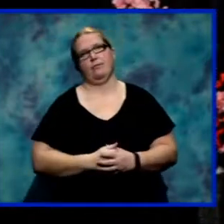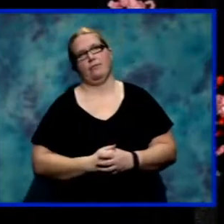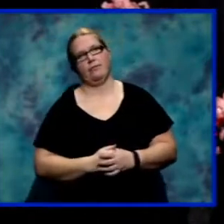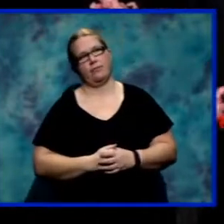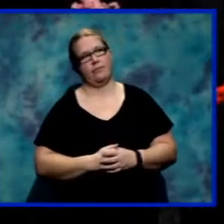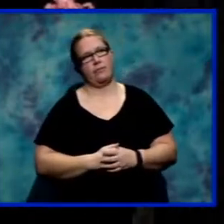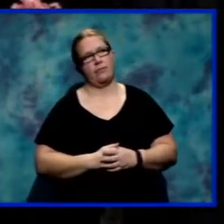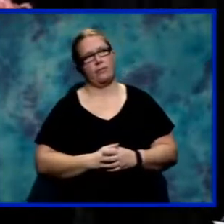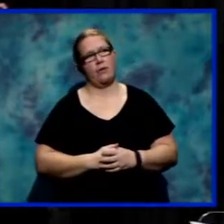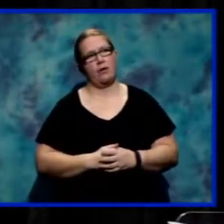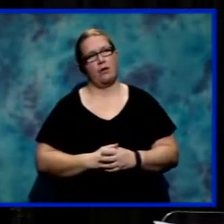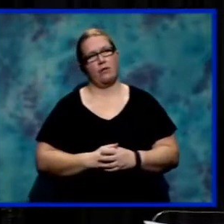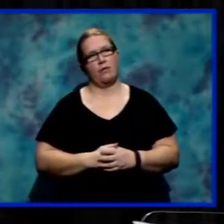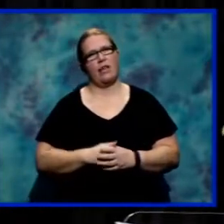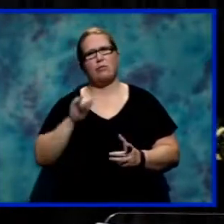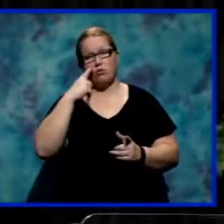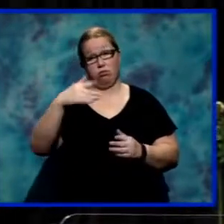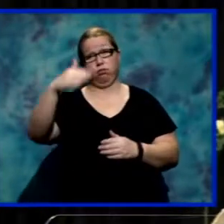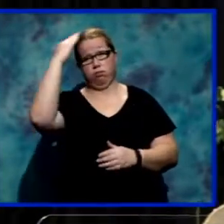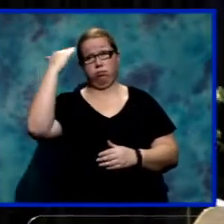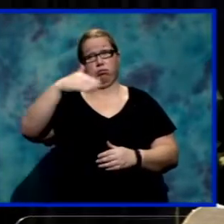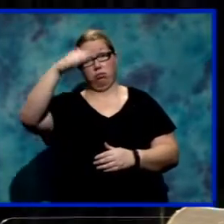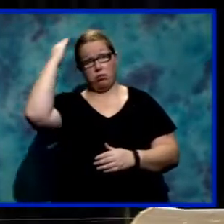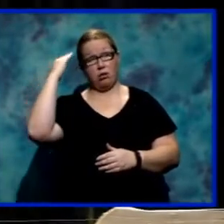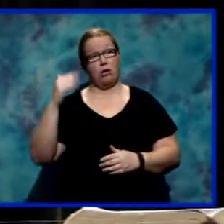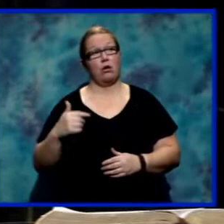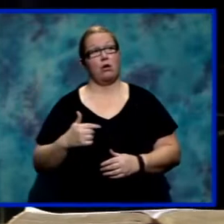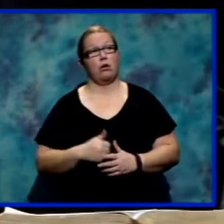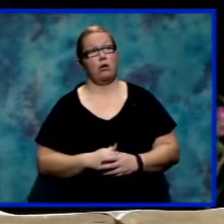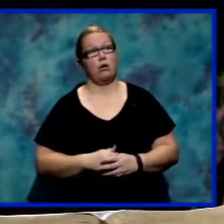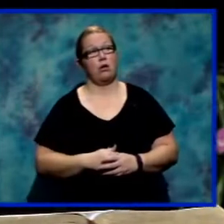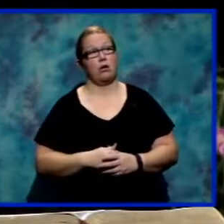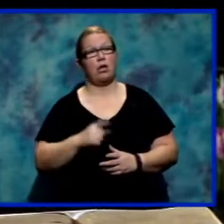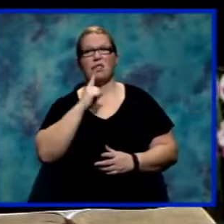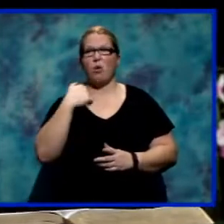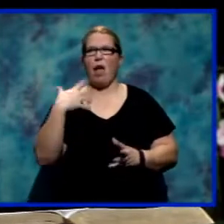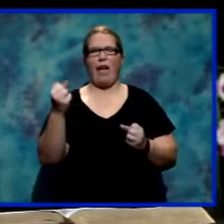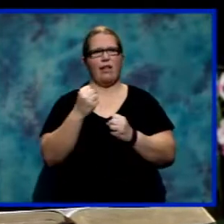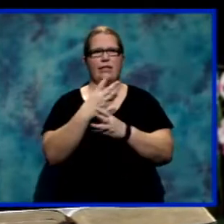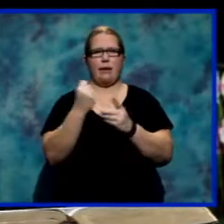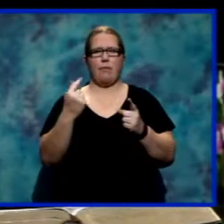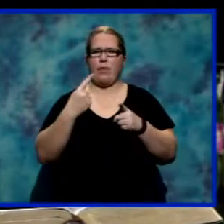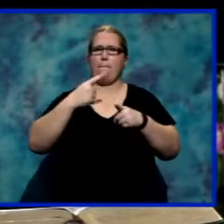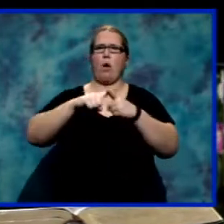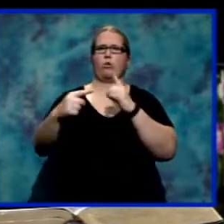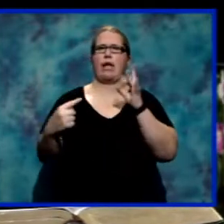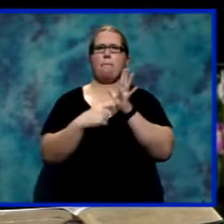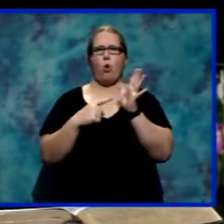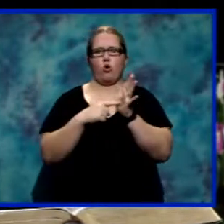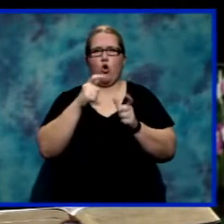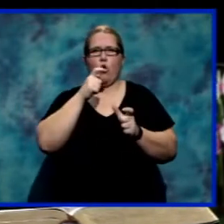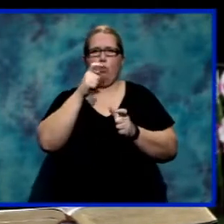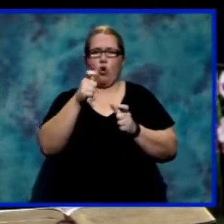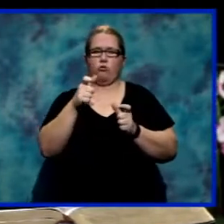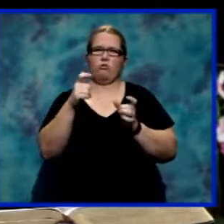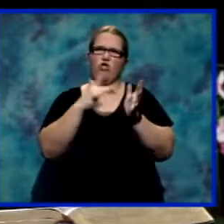And it kind of just floats over us. And yet here we've got probably some of the most important words that Jesus, our